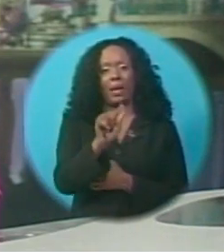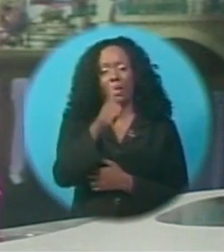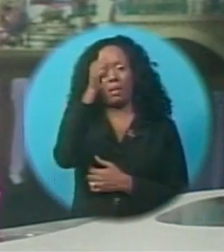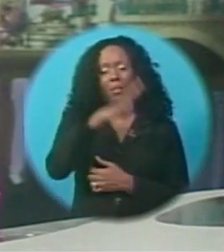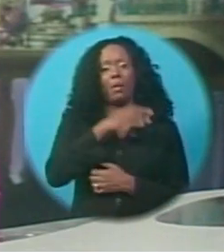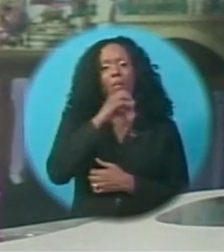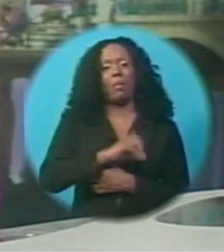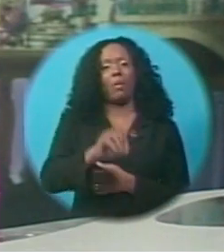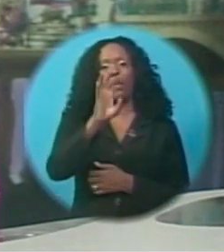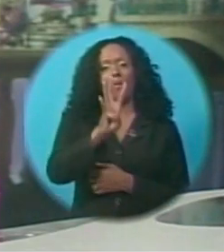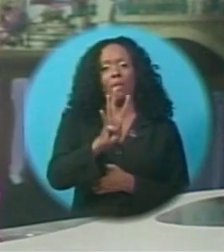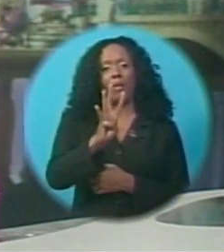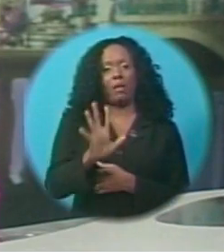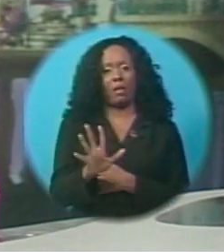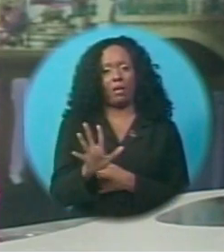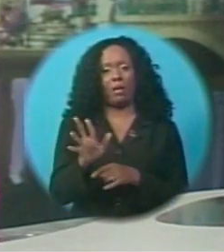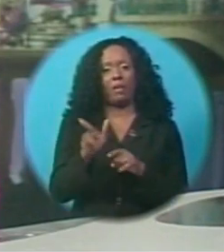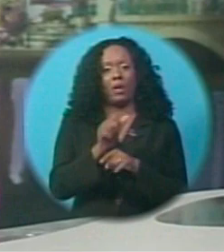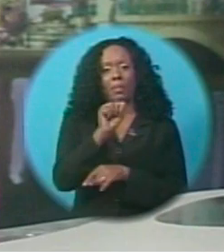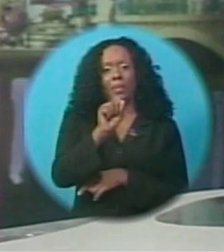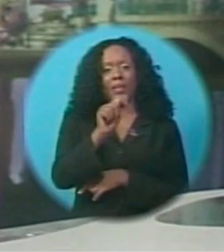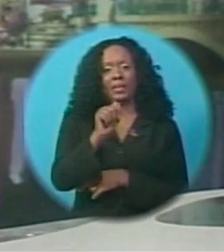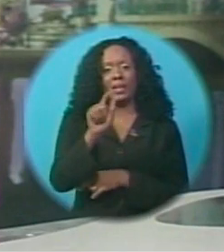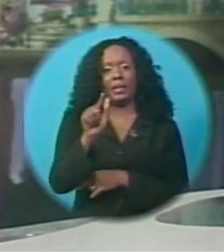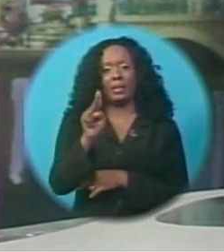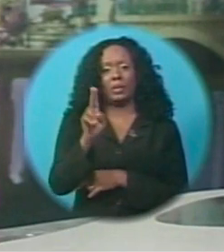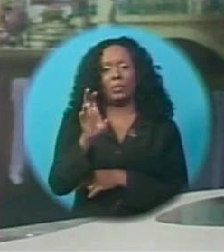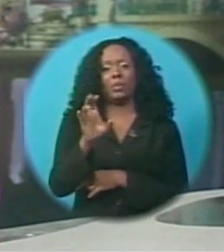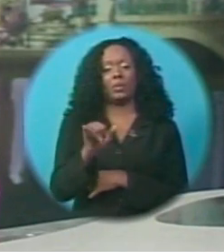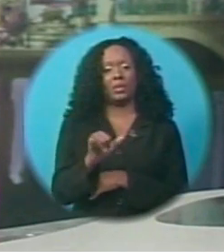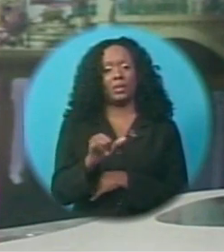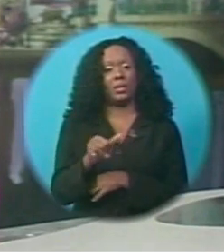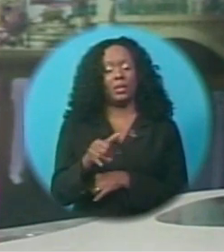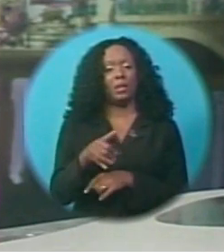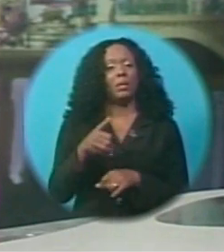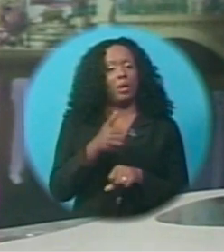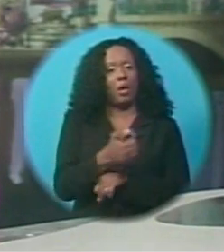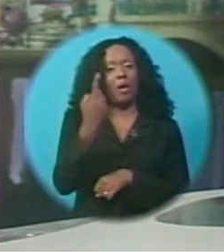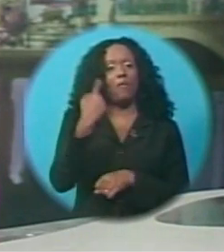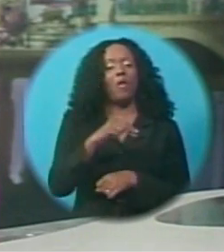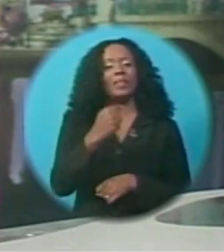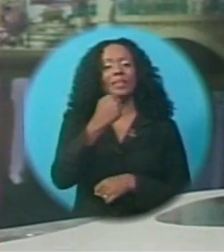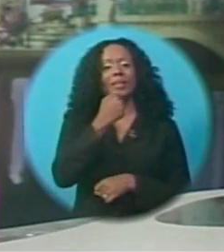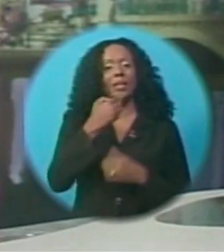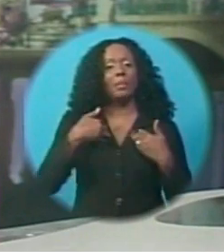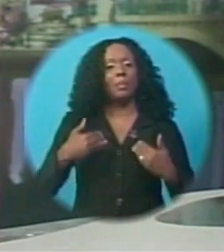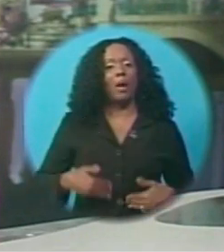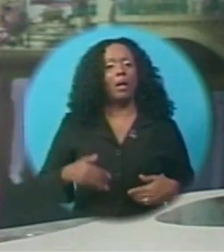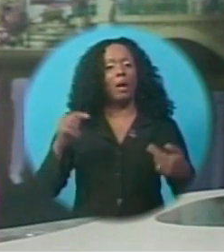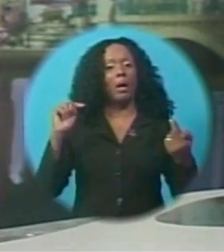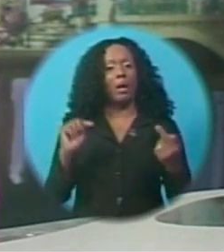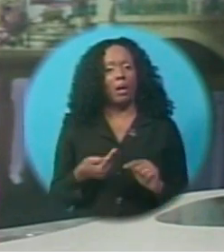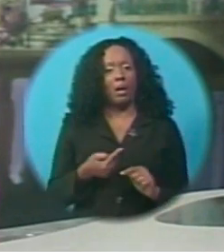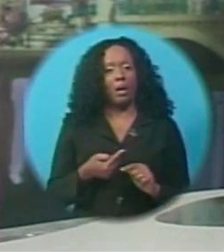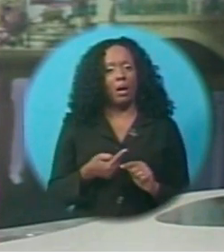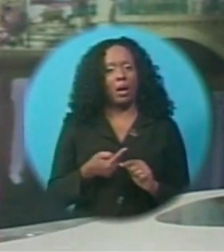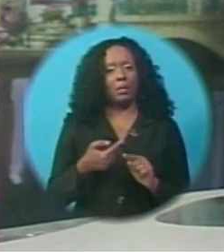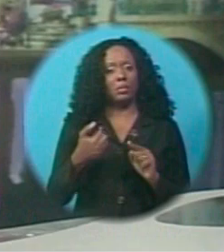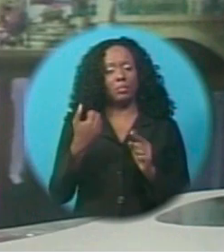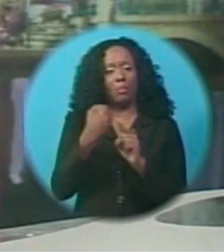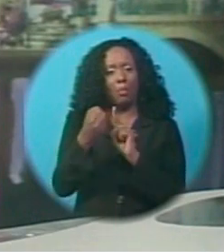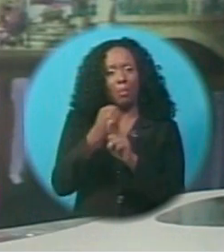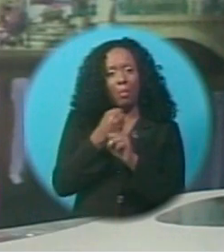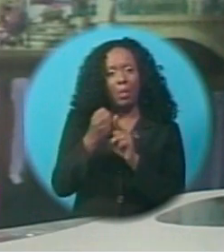man seen on video beating another man in the car park in Fitzvillage, St. James, was today granted bail when he appeared at the Whole